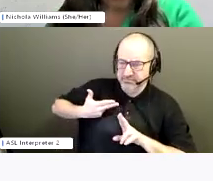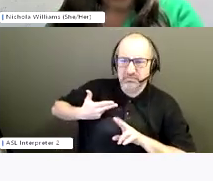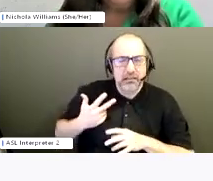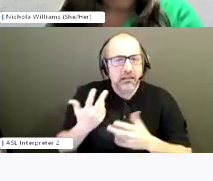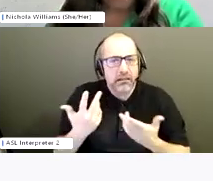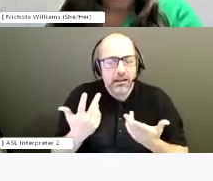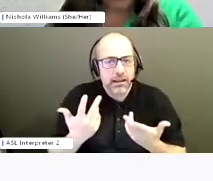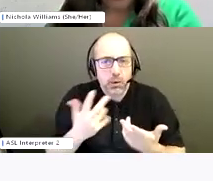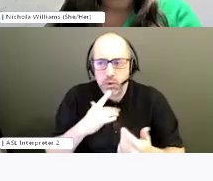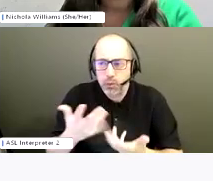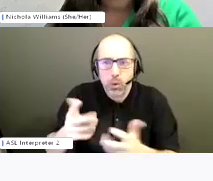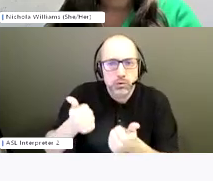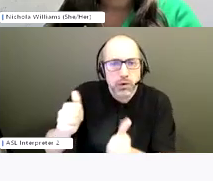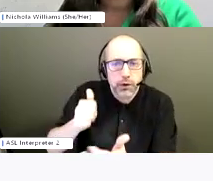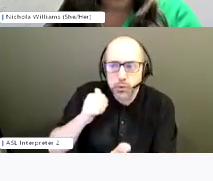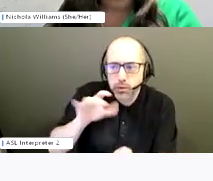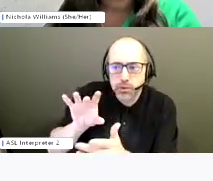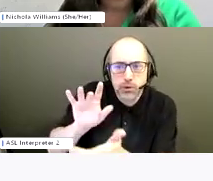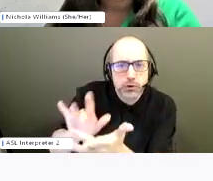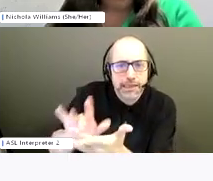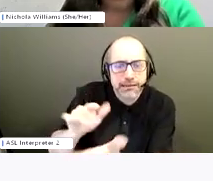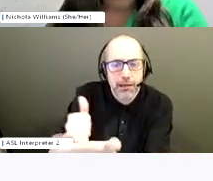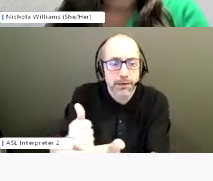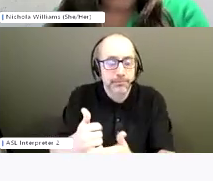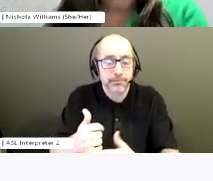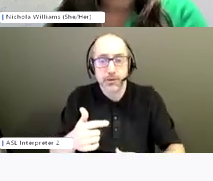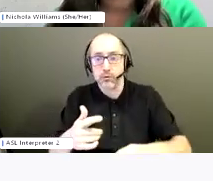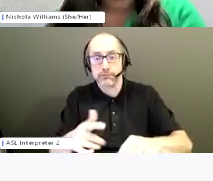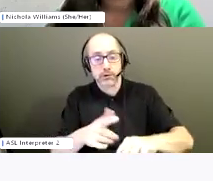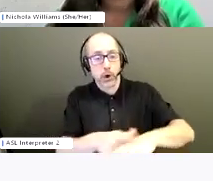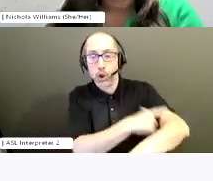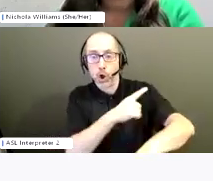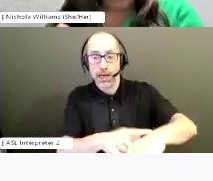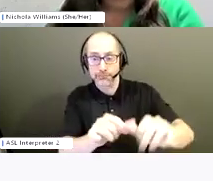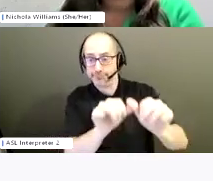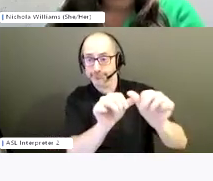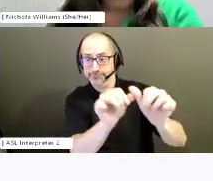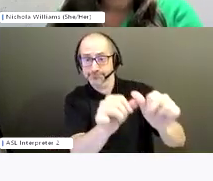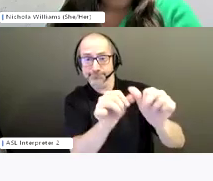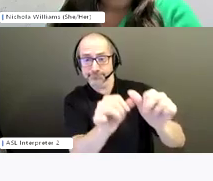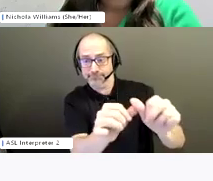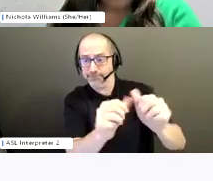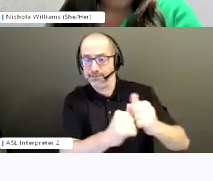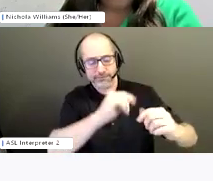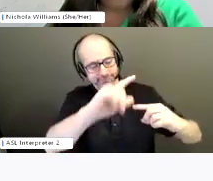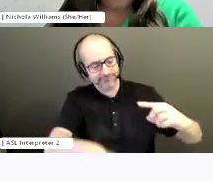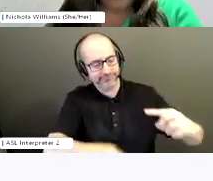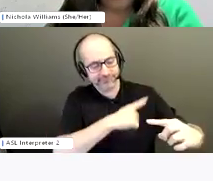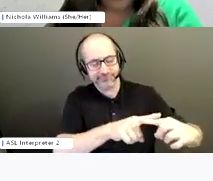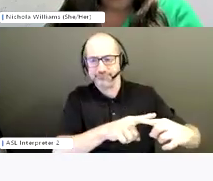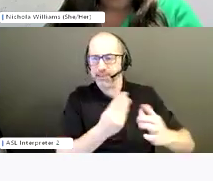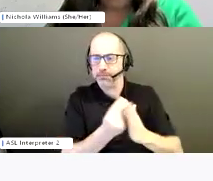long-term impacts are even more strenuous because economic abuse can trap survivors in ongoing cycles of financial